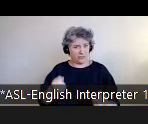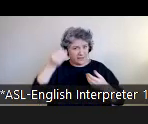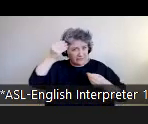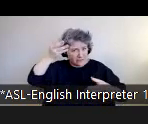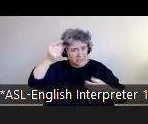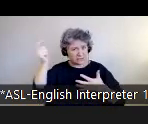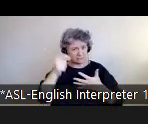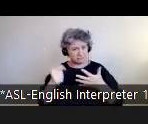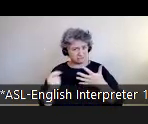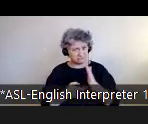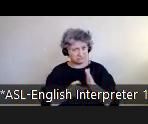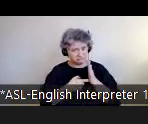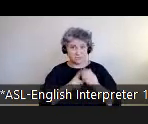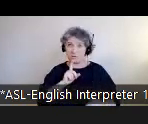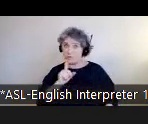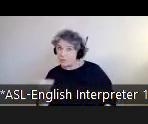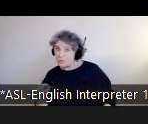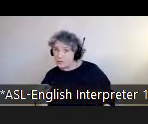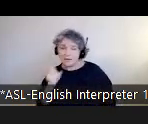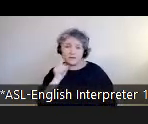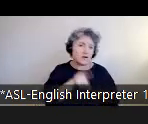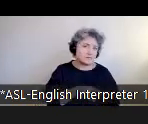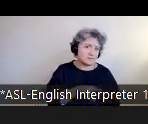true or is that false?